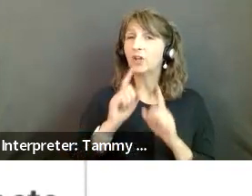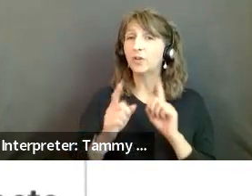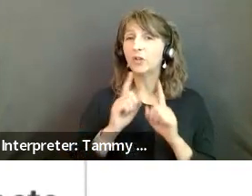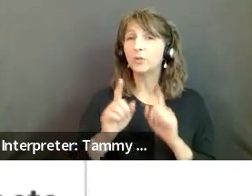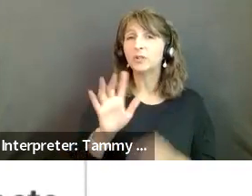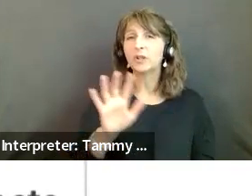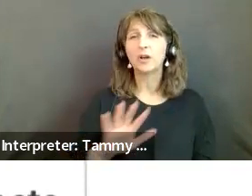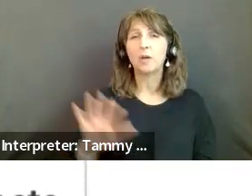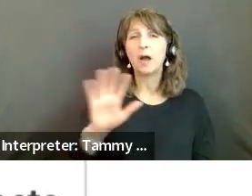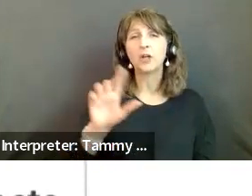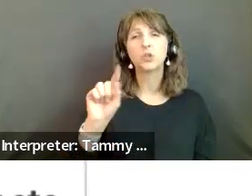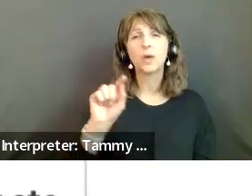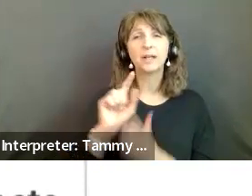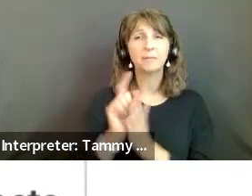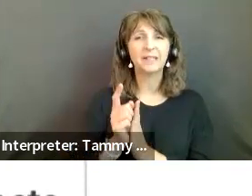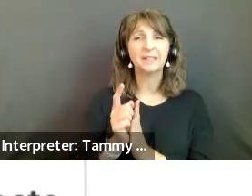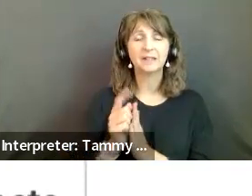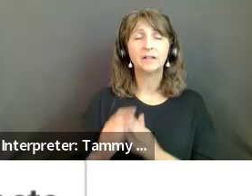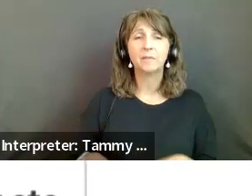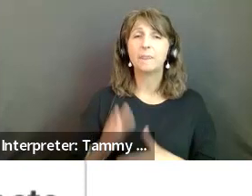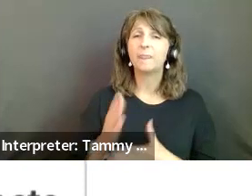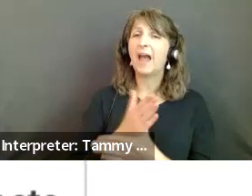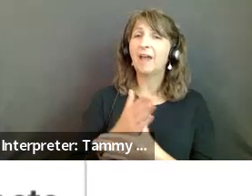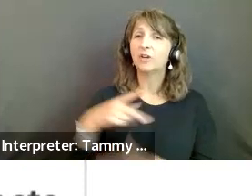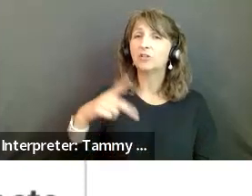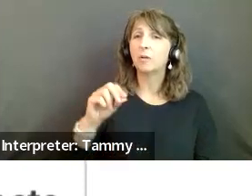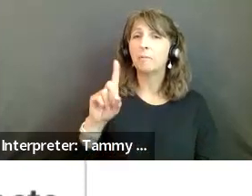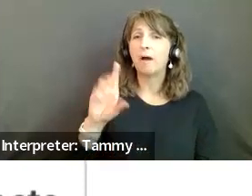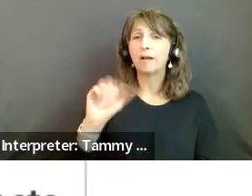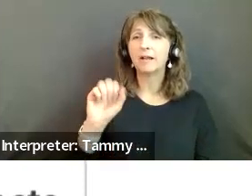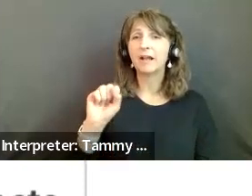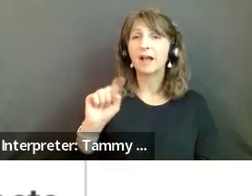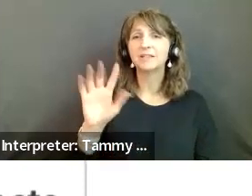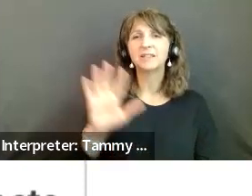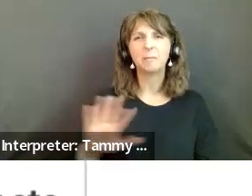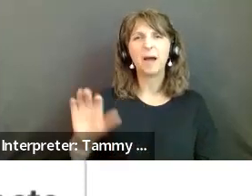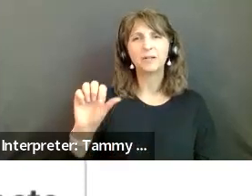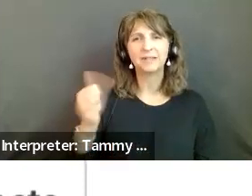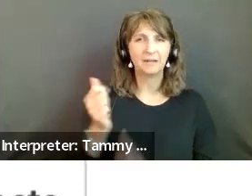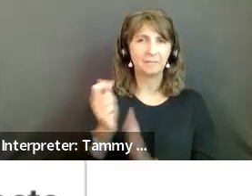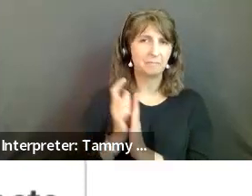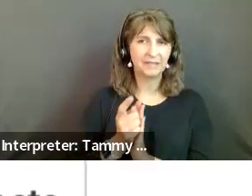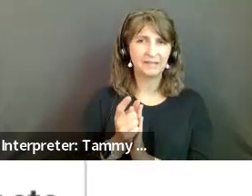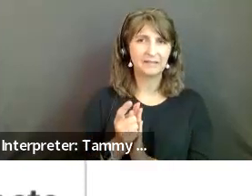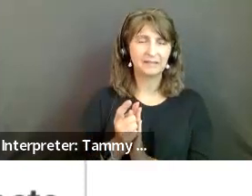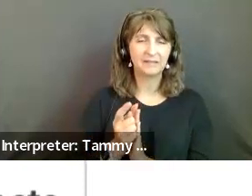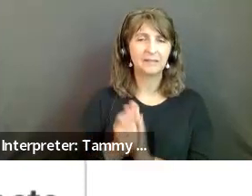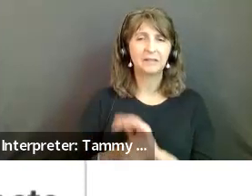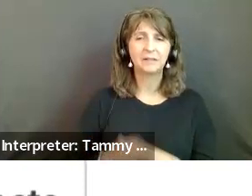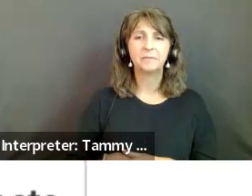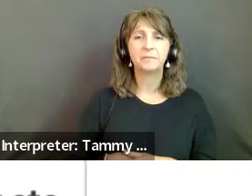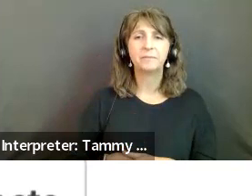20 minutes. So the average podcast is about 10 minutes. And so we're able to get this information to